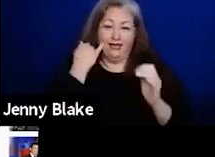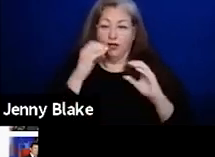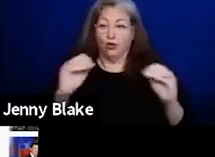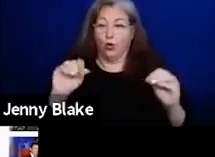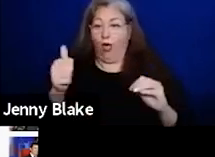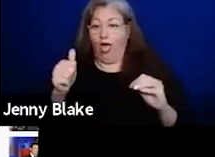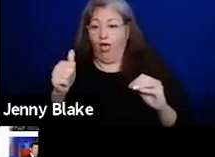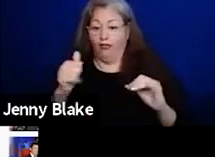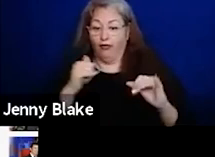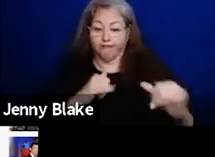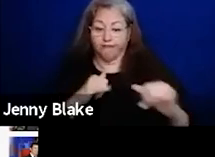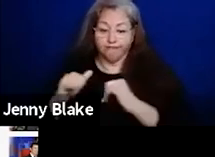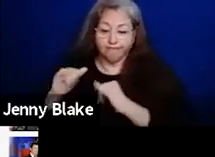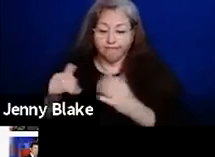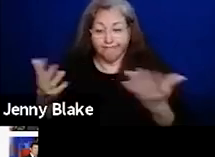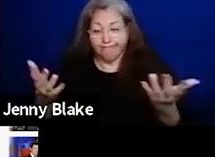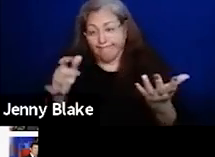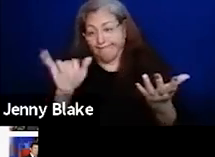about